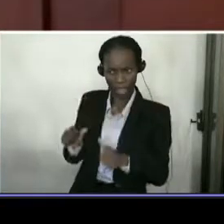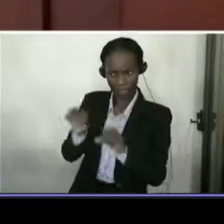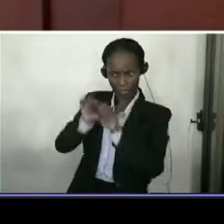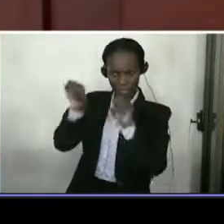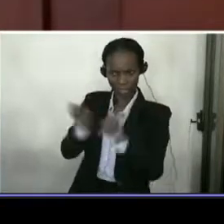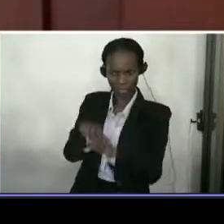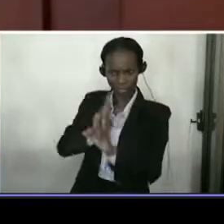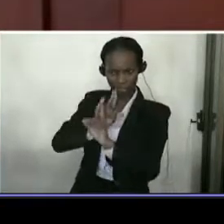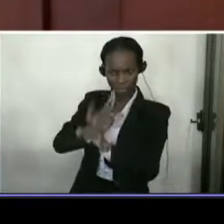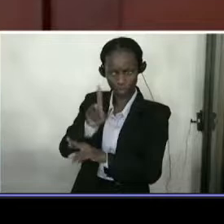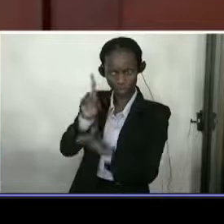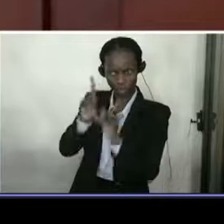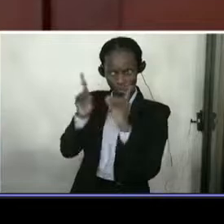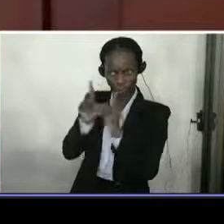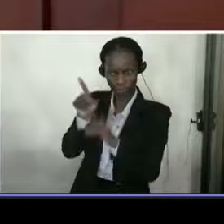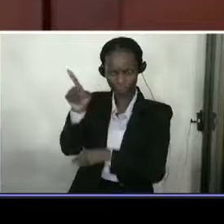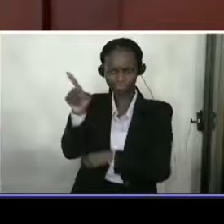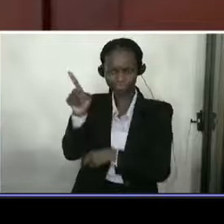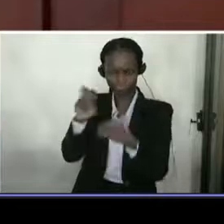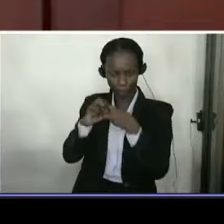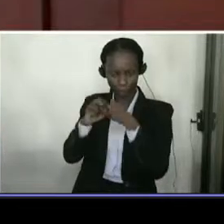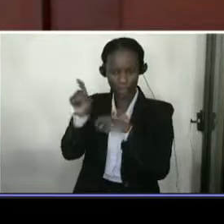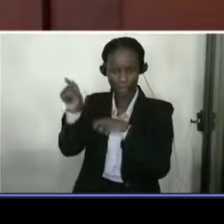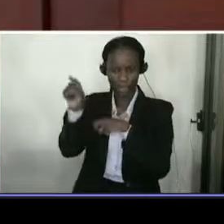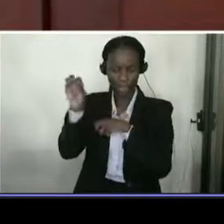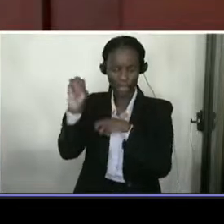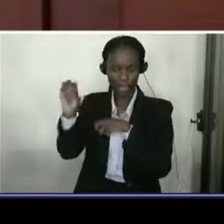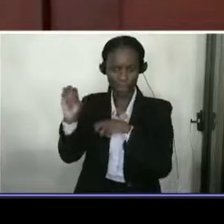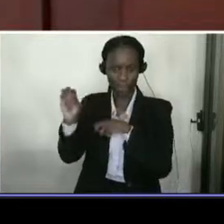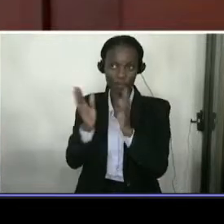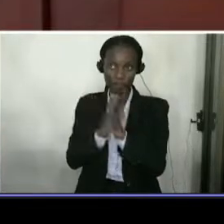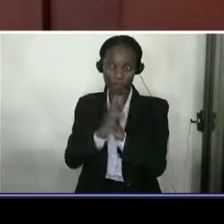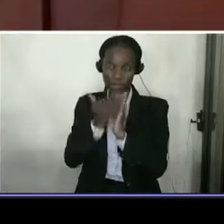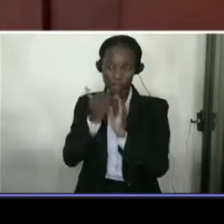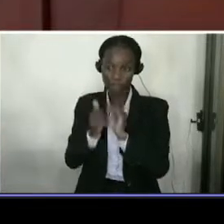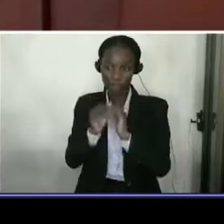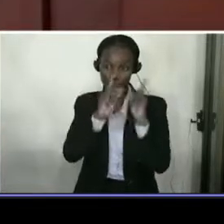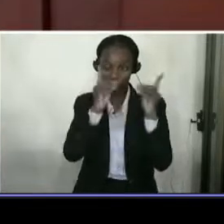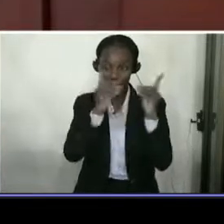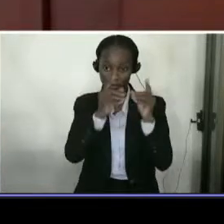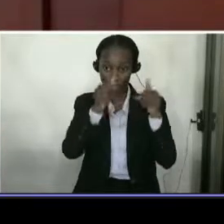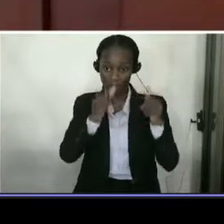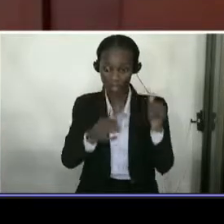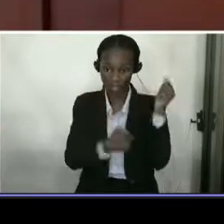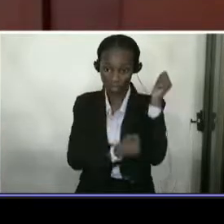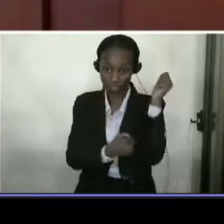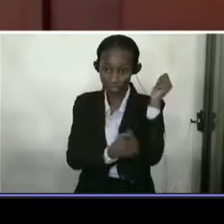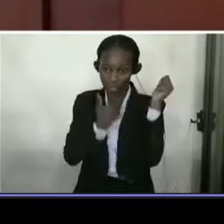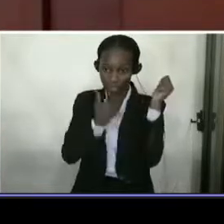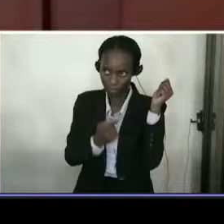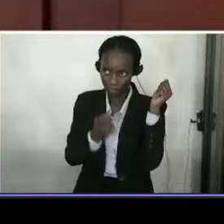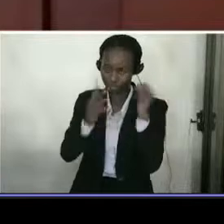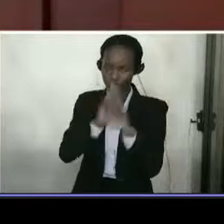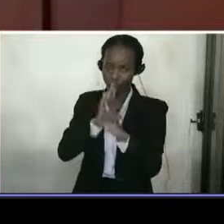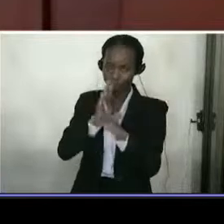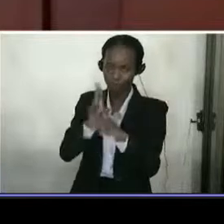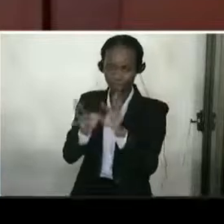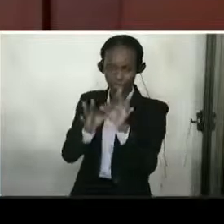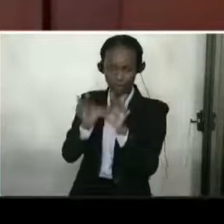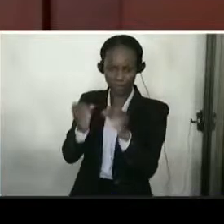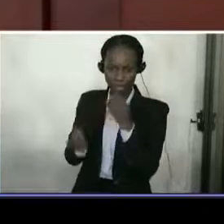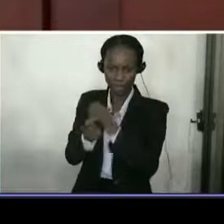systems of the department. We call upon the department's accounting officer to furnish the committee with the report on these and other outstanding